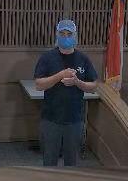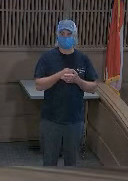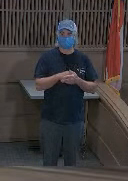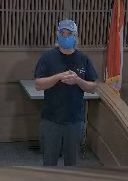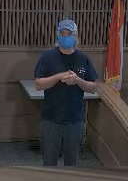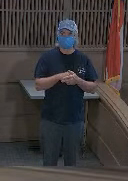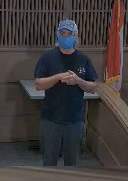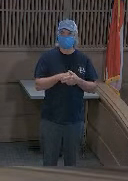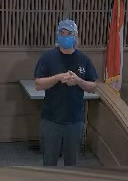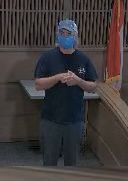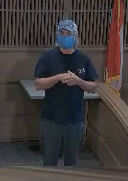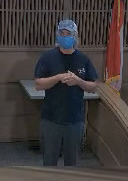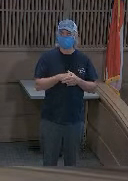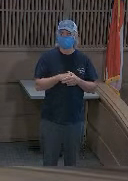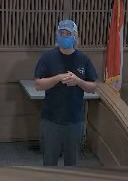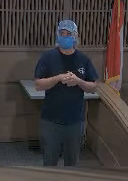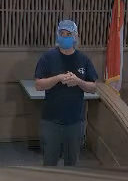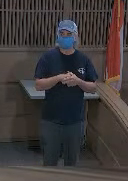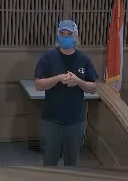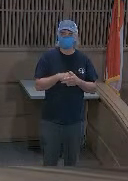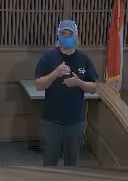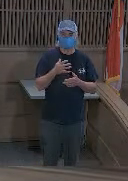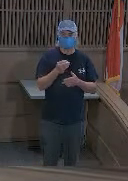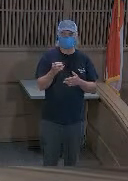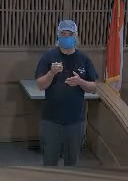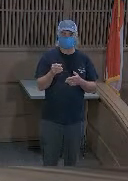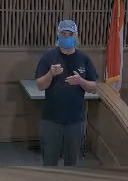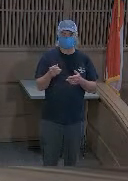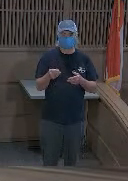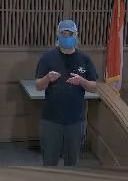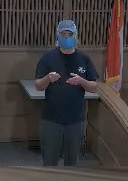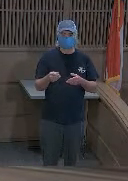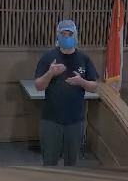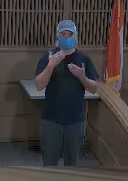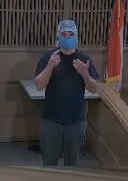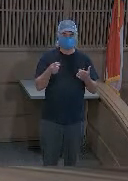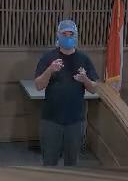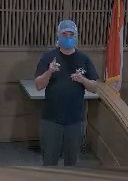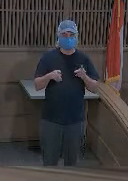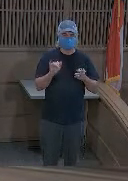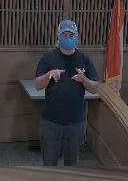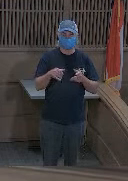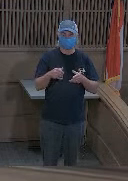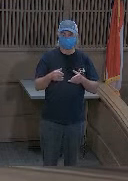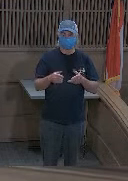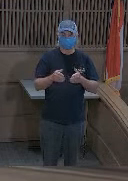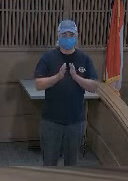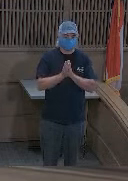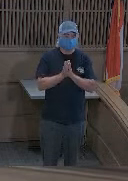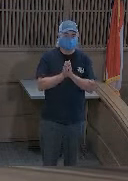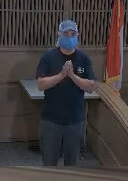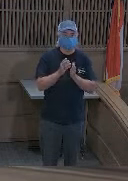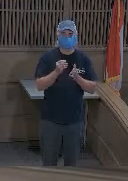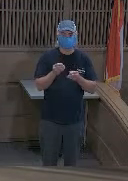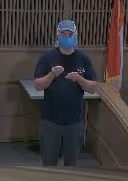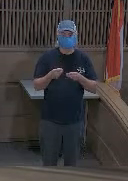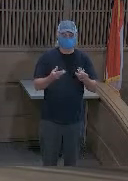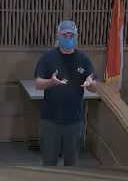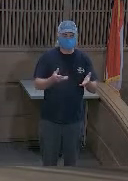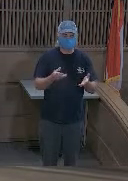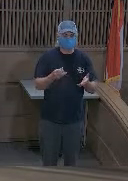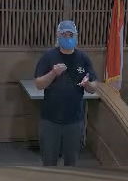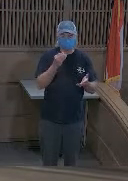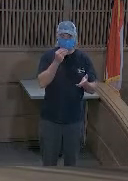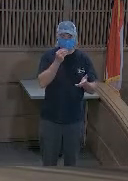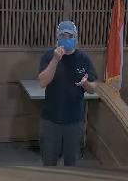workers, by delivering meals and messages and prayers and holding prayer vigils. And we certainly need your thoughts